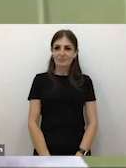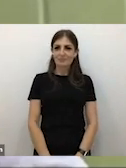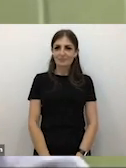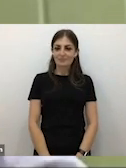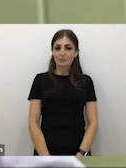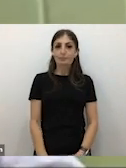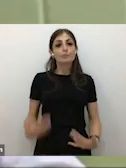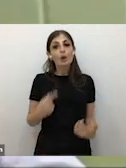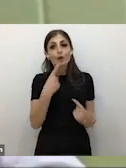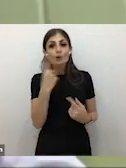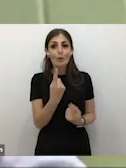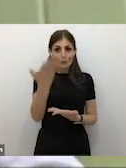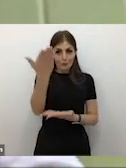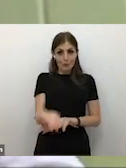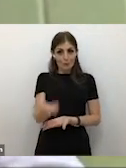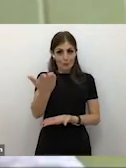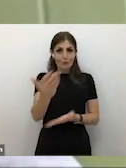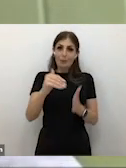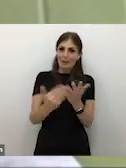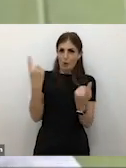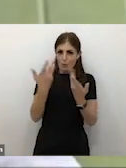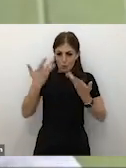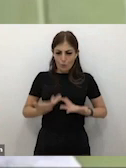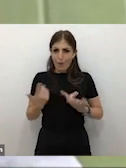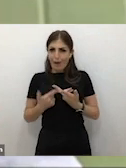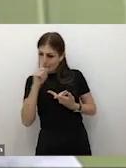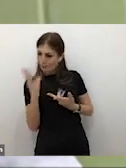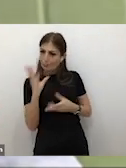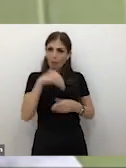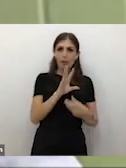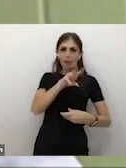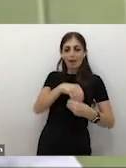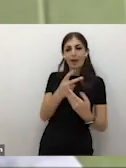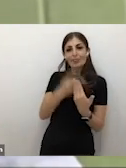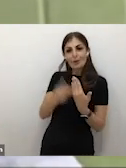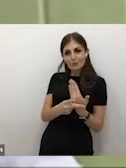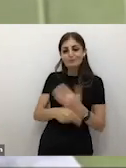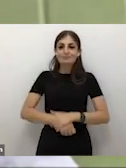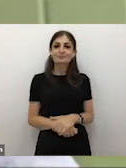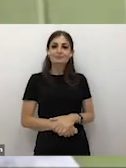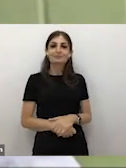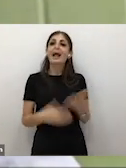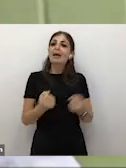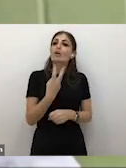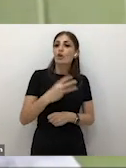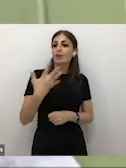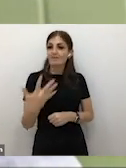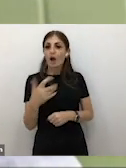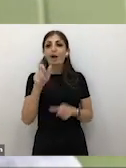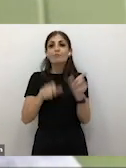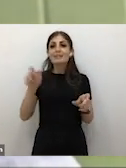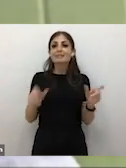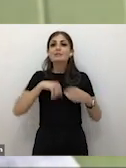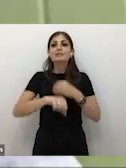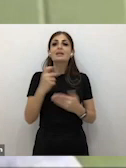So we've told you a bit about who you need to be, but you might be curious who else is going to be in the program. Well, we will have 35 participants in this program